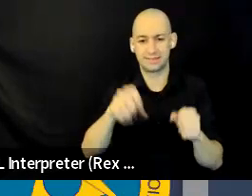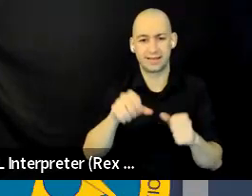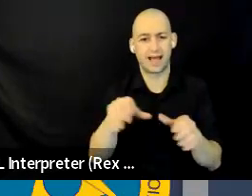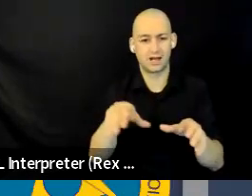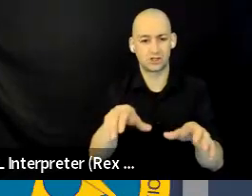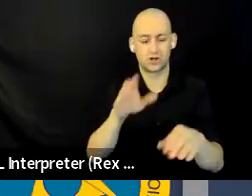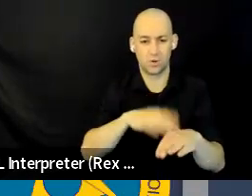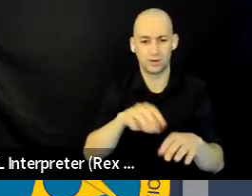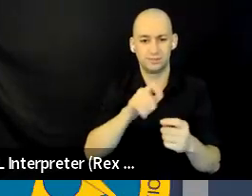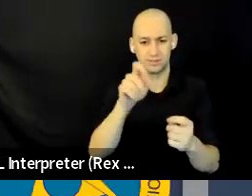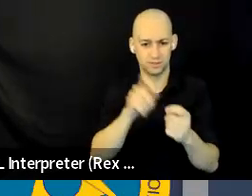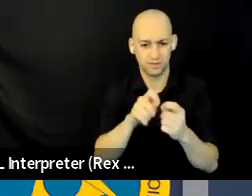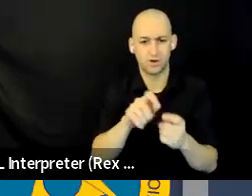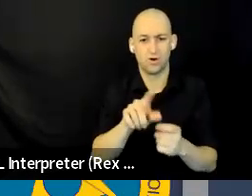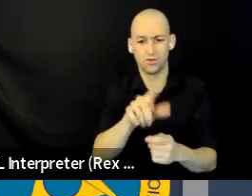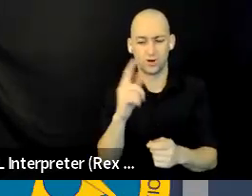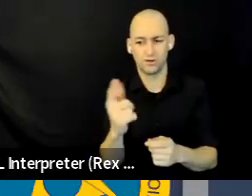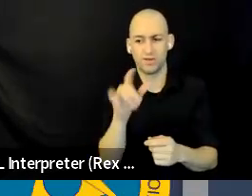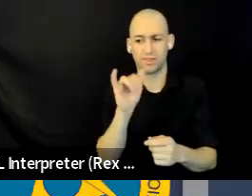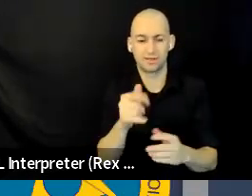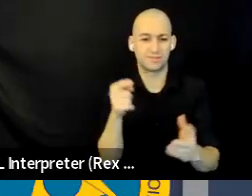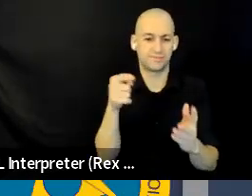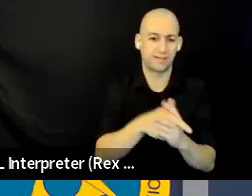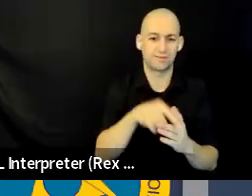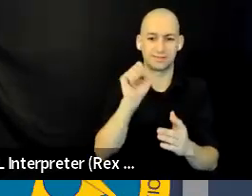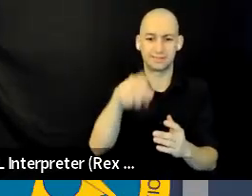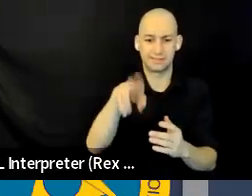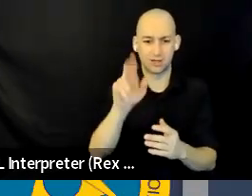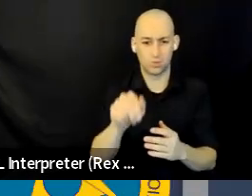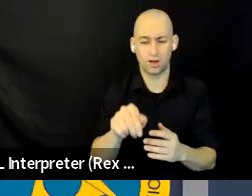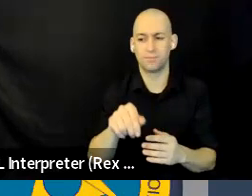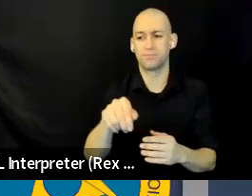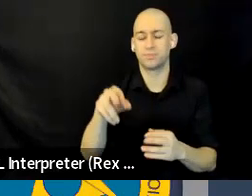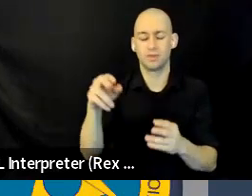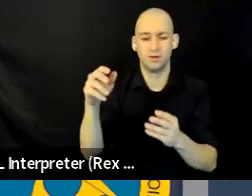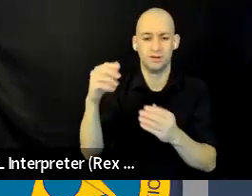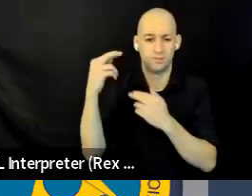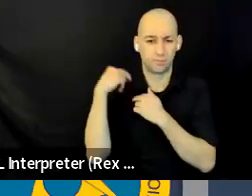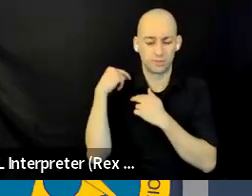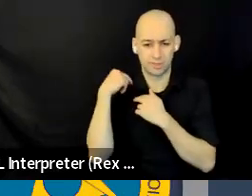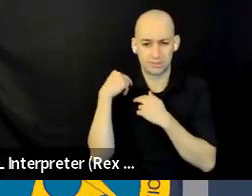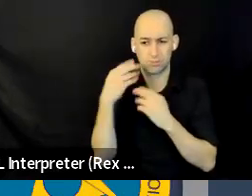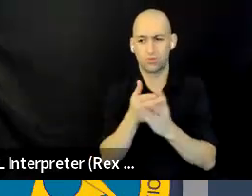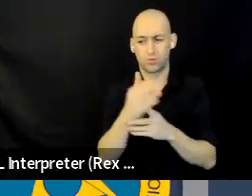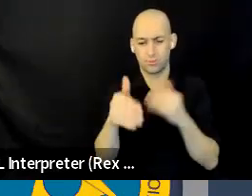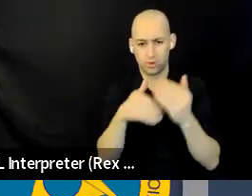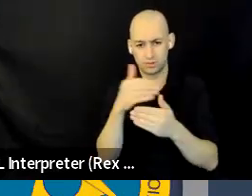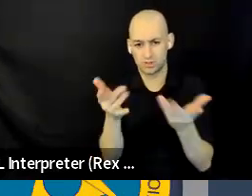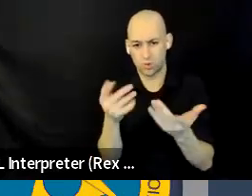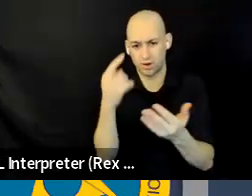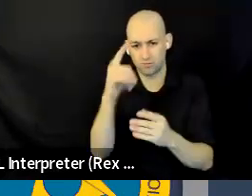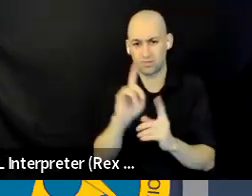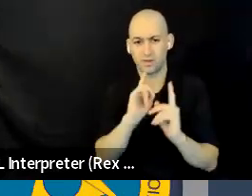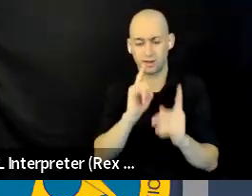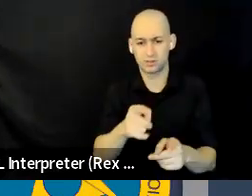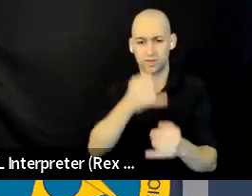alternative today because that would be a violation of sequence. So the project sponsor will go through the environmental process. We will await the answer of the final environmental